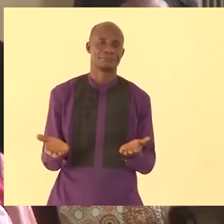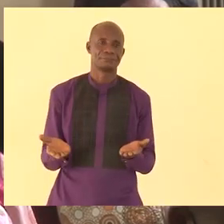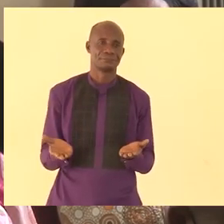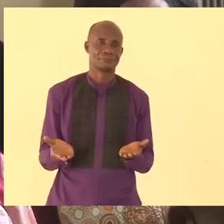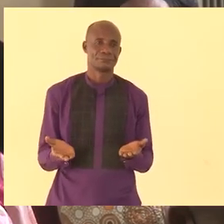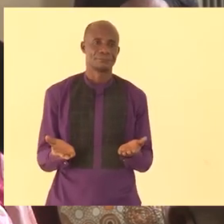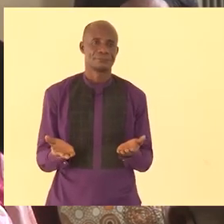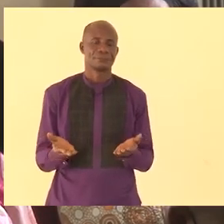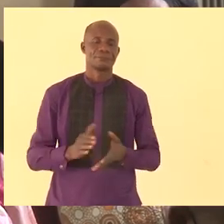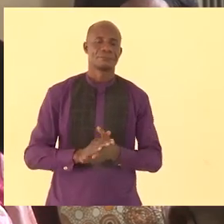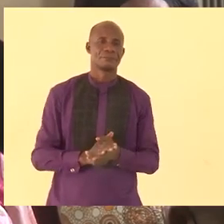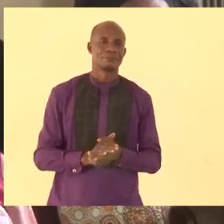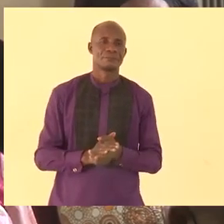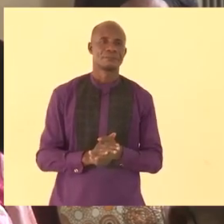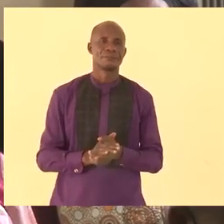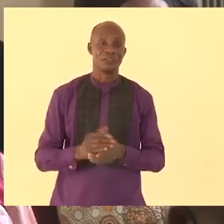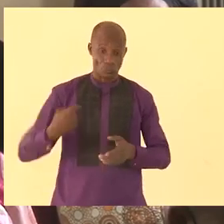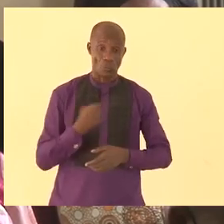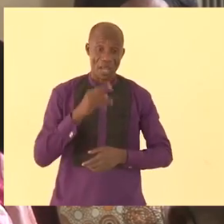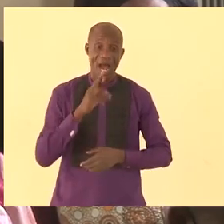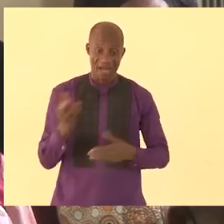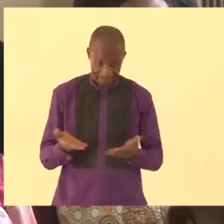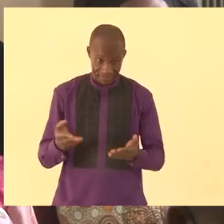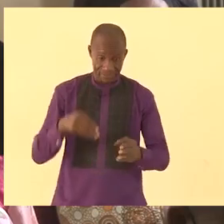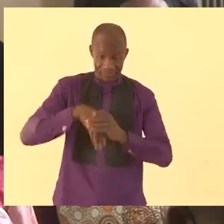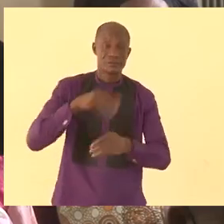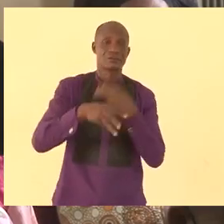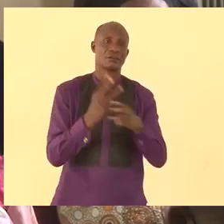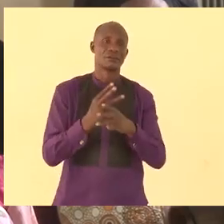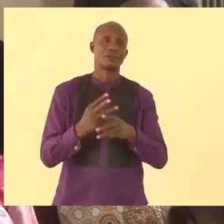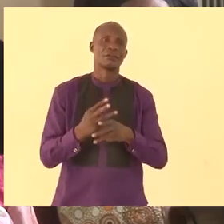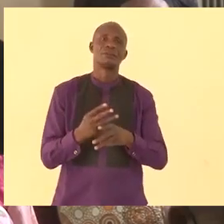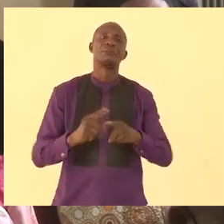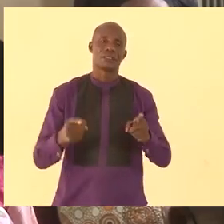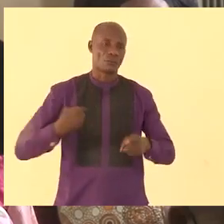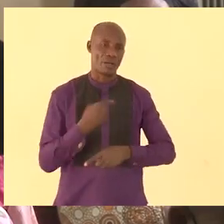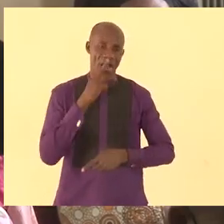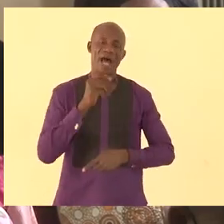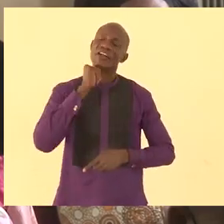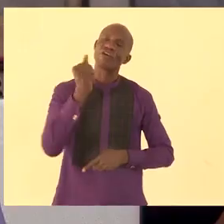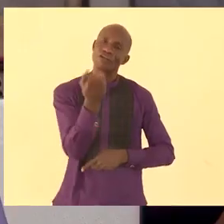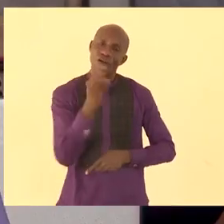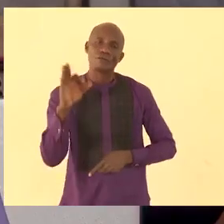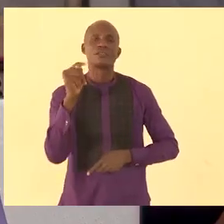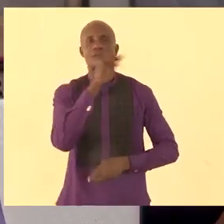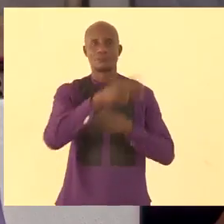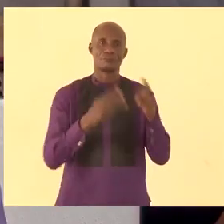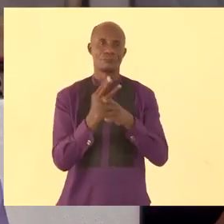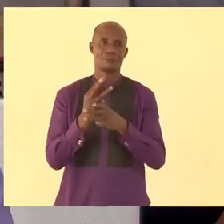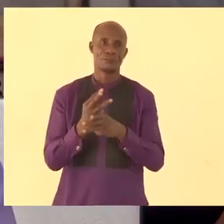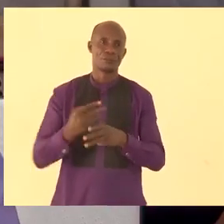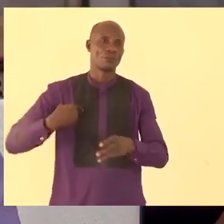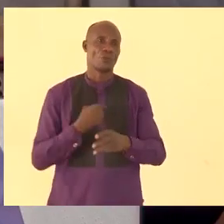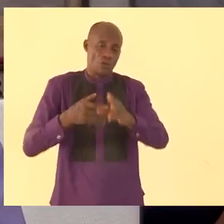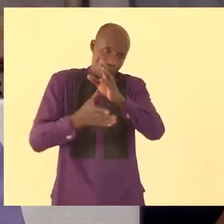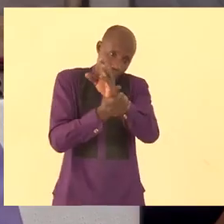place. We are not for this place. Though we are here in the world, but we are not of the world. How we find it is that we